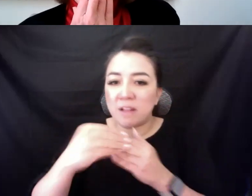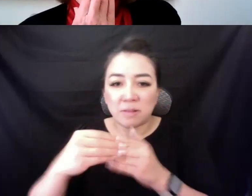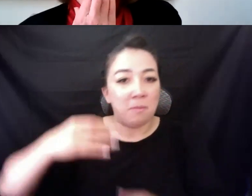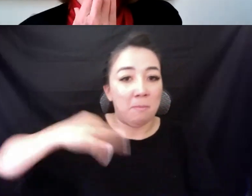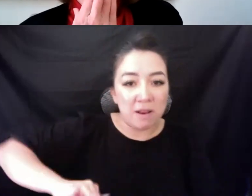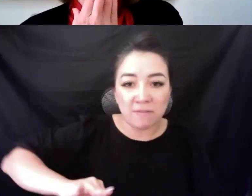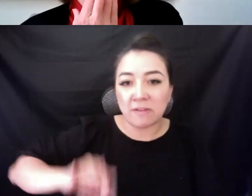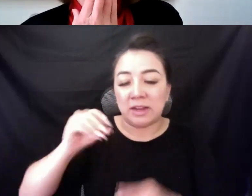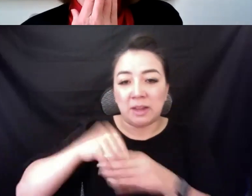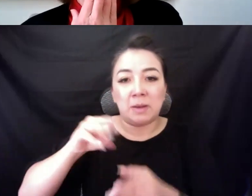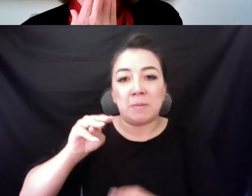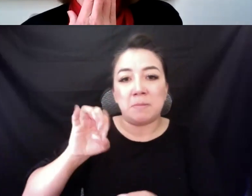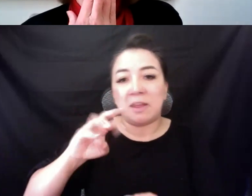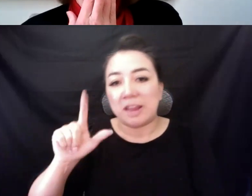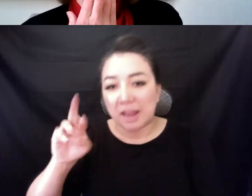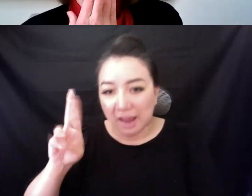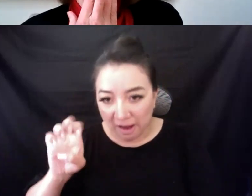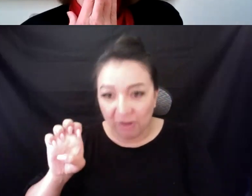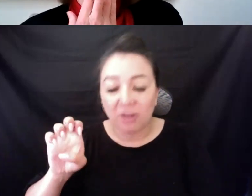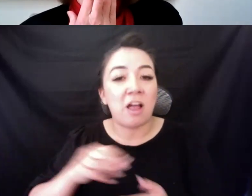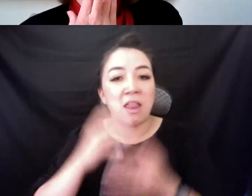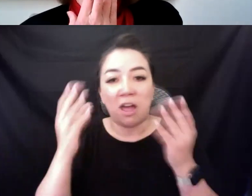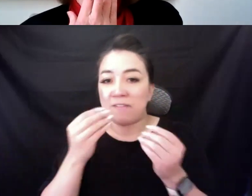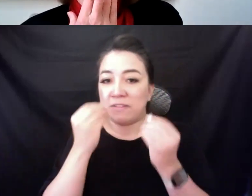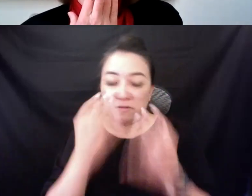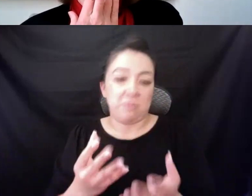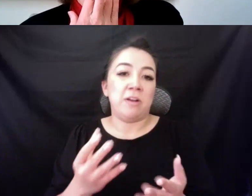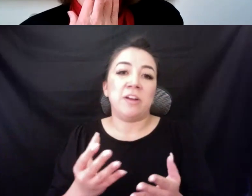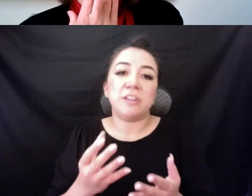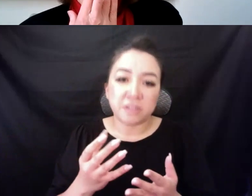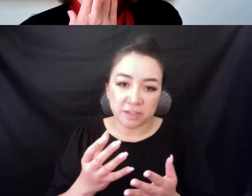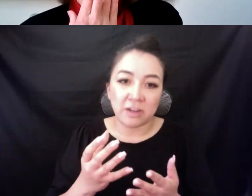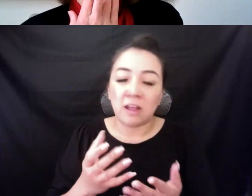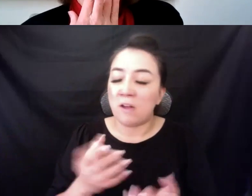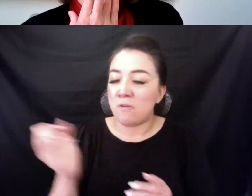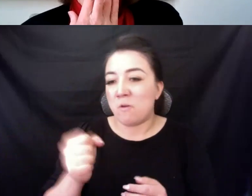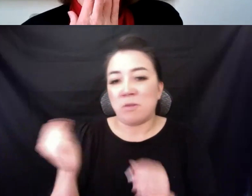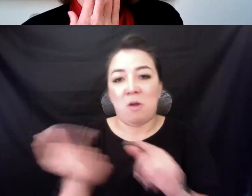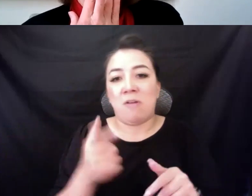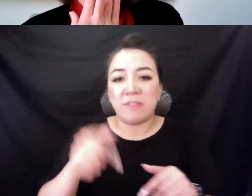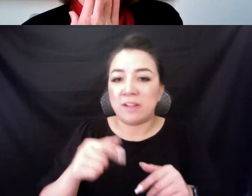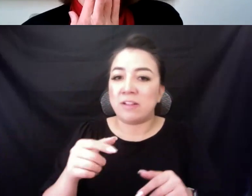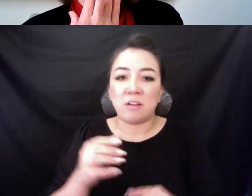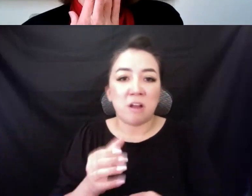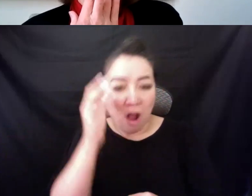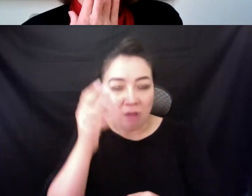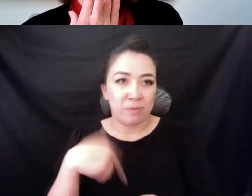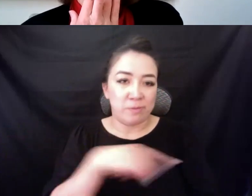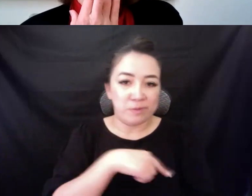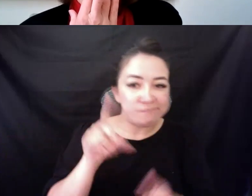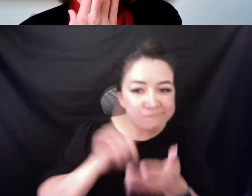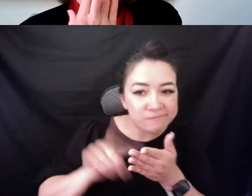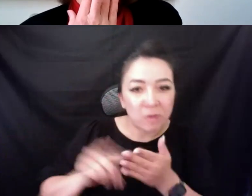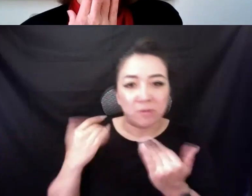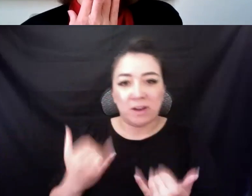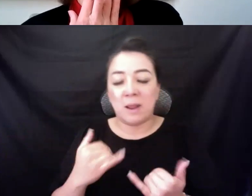in Medicare. So lots of information forthcoming. Of course, all of this is just concepts that we're exploring right now, but we